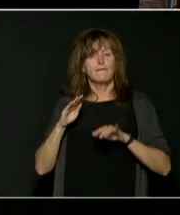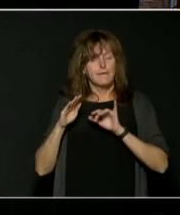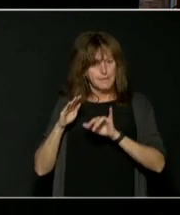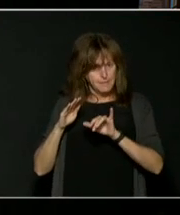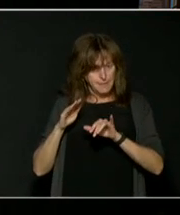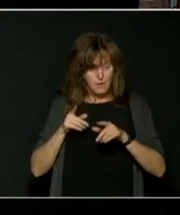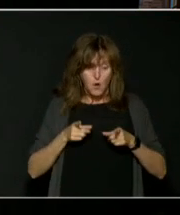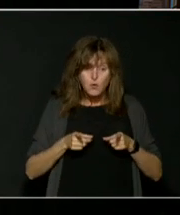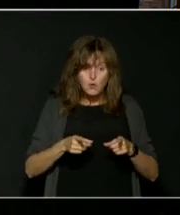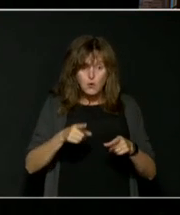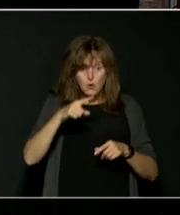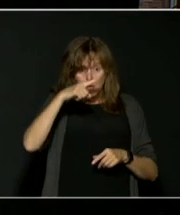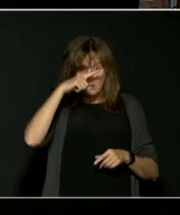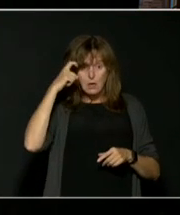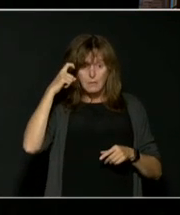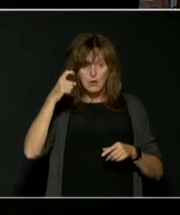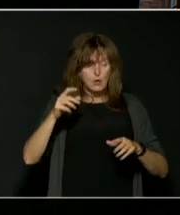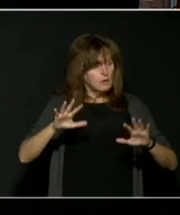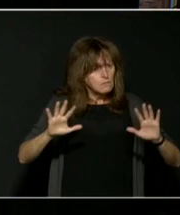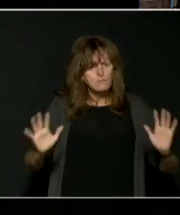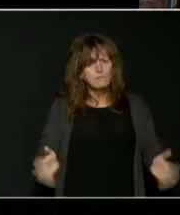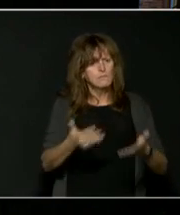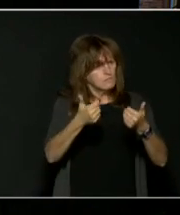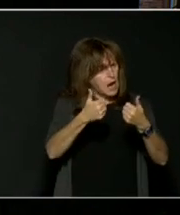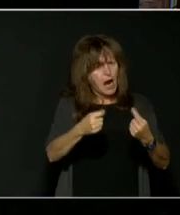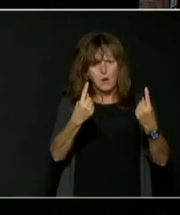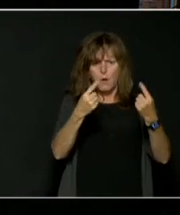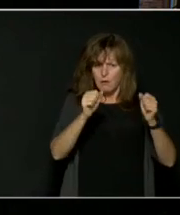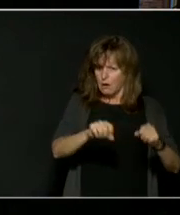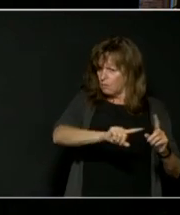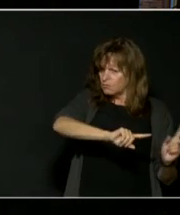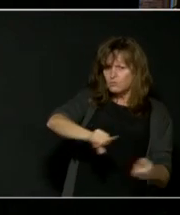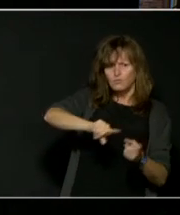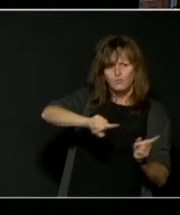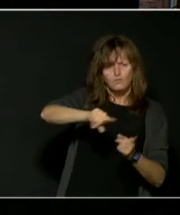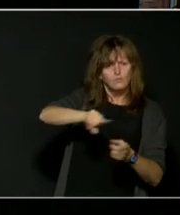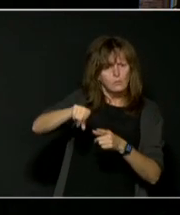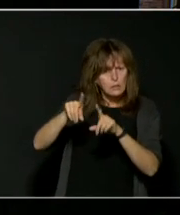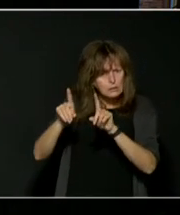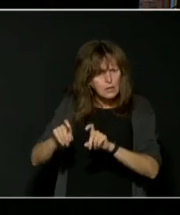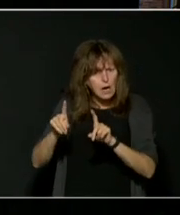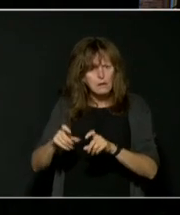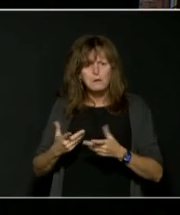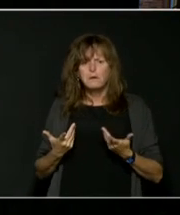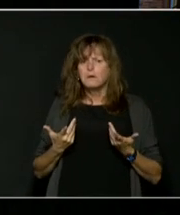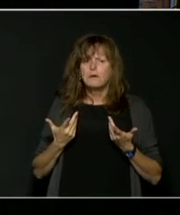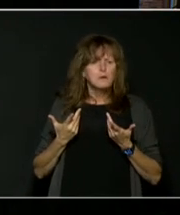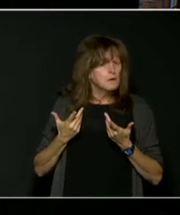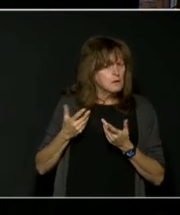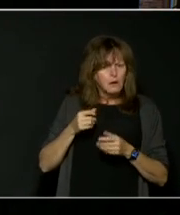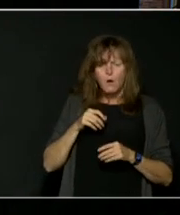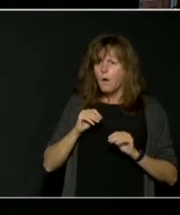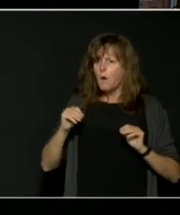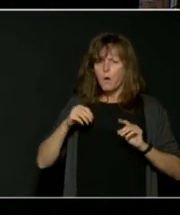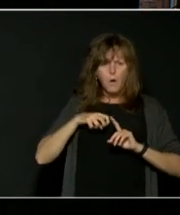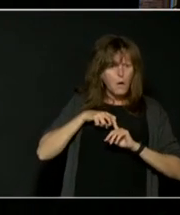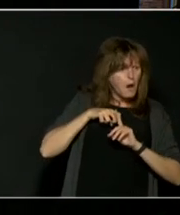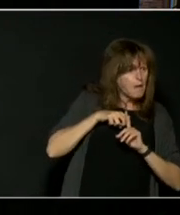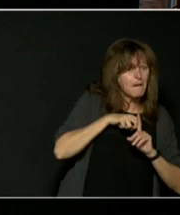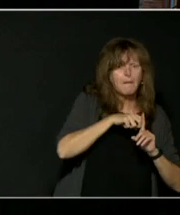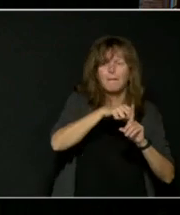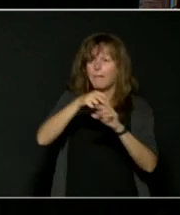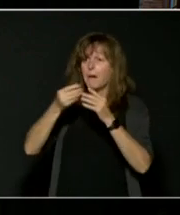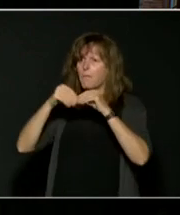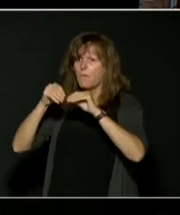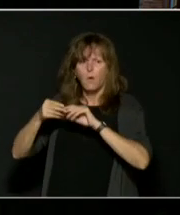to anybody who wanted it, we did not find cases. So right now, we need